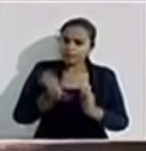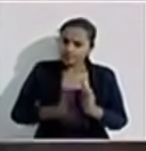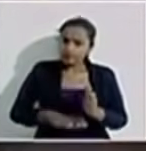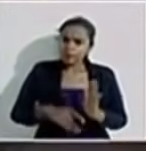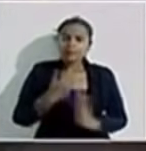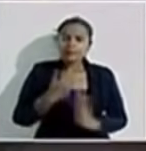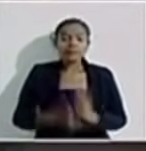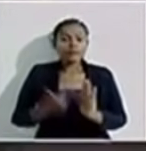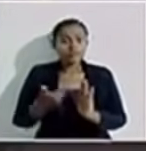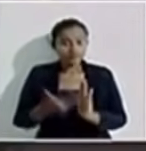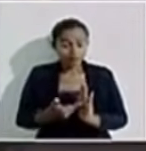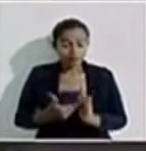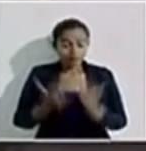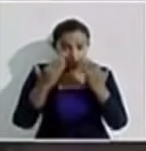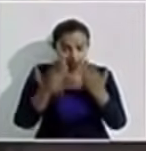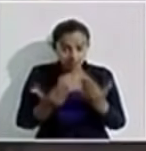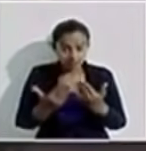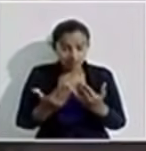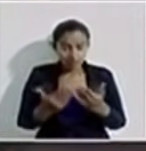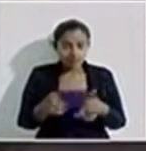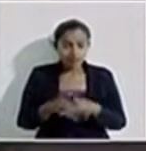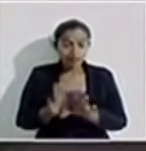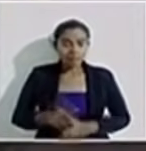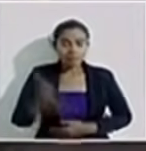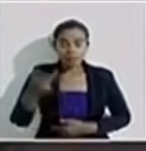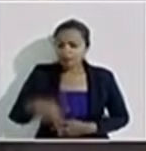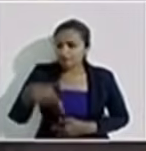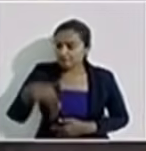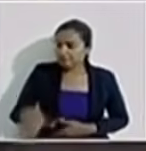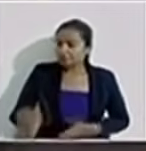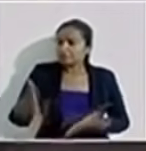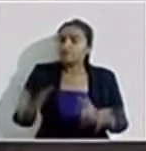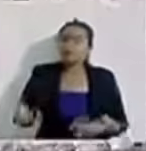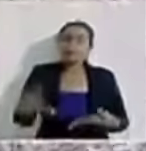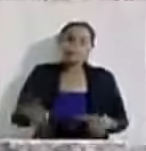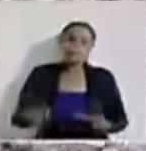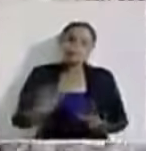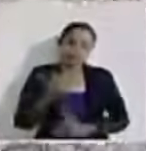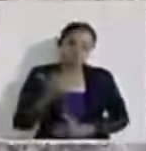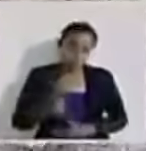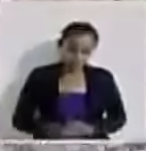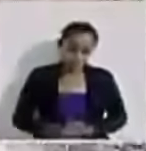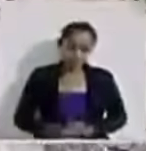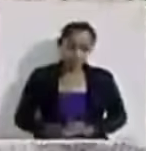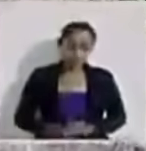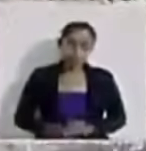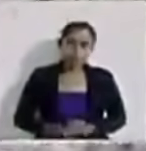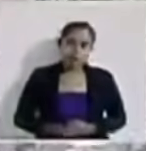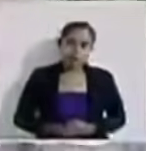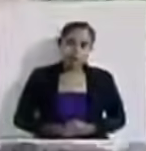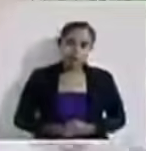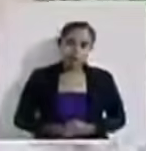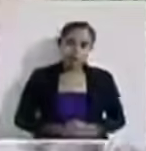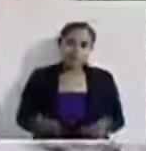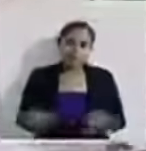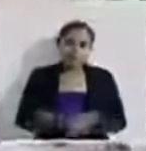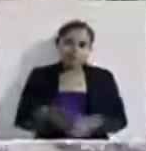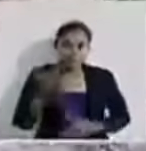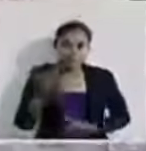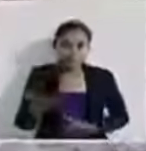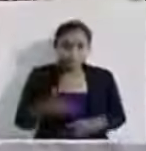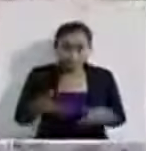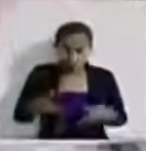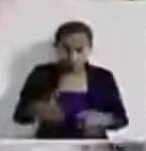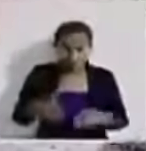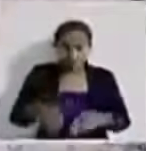been deprived of even a satisfactory road network. This is the entry road to the Boralankada Mallasana